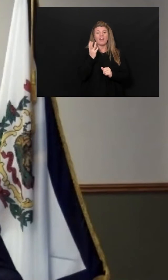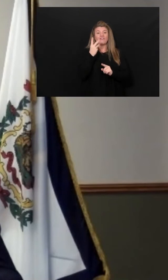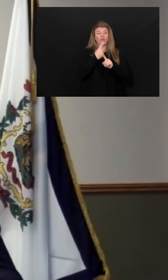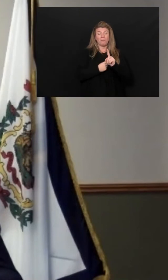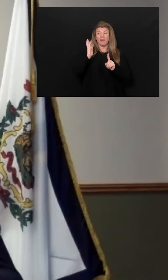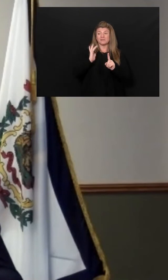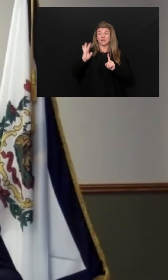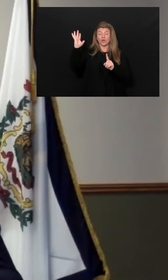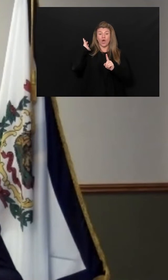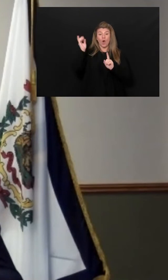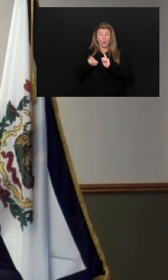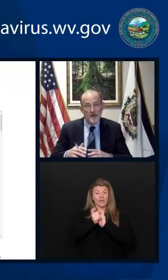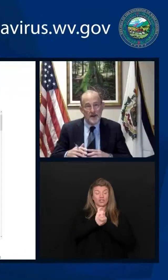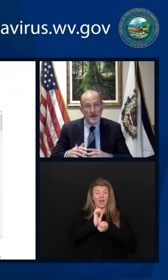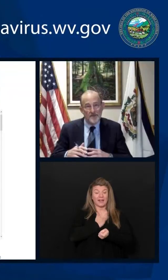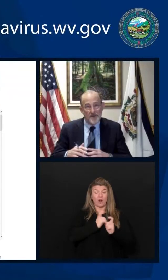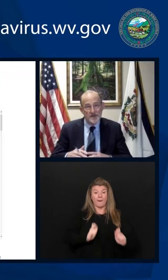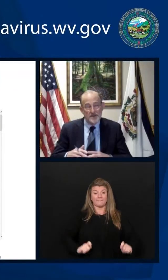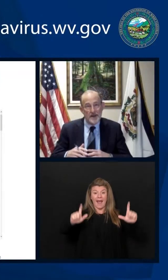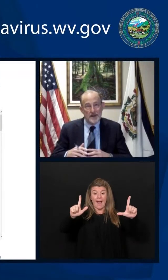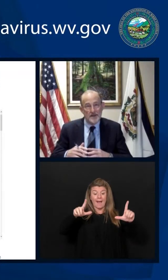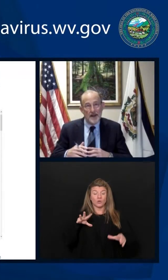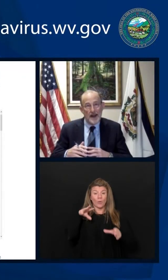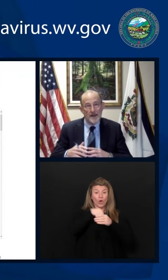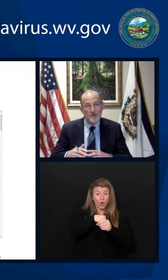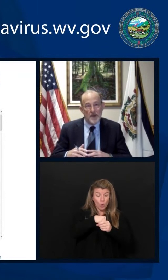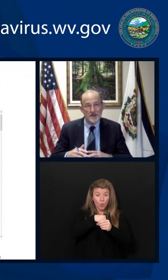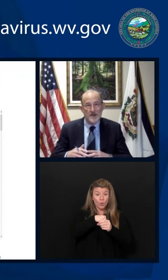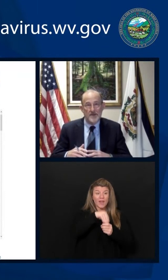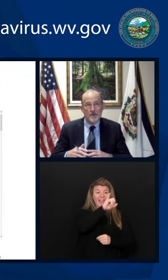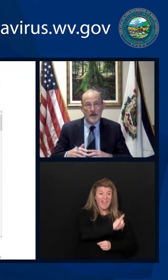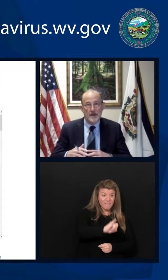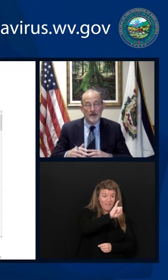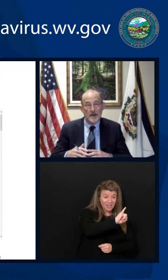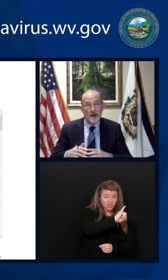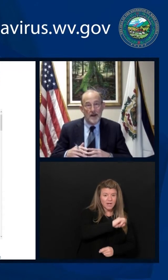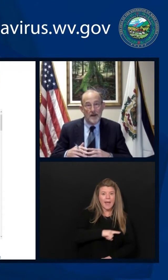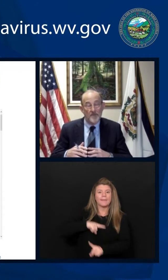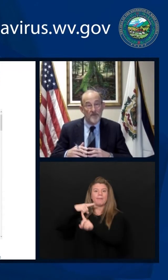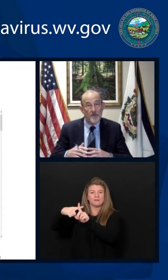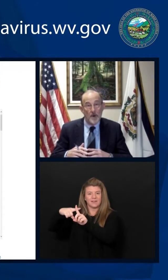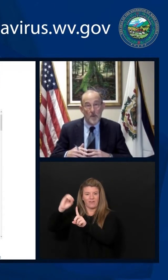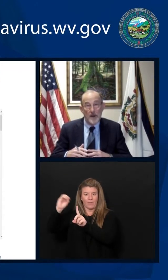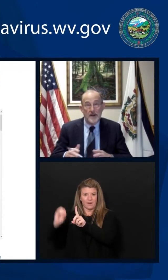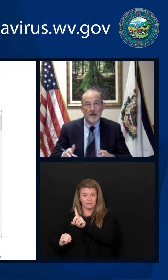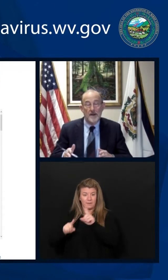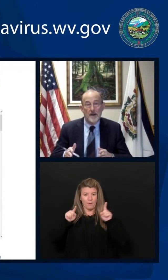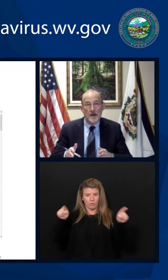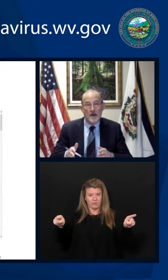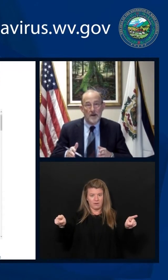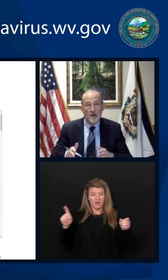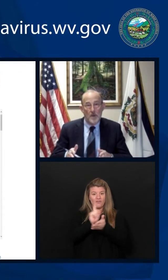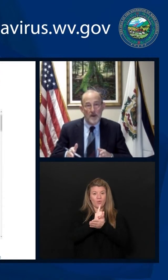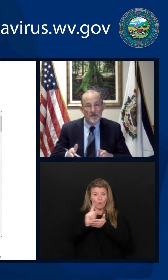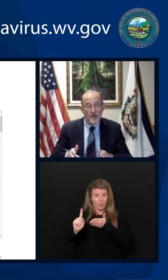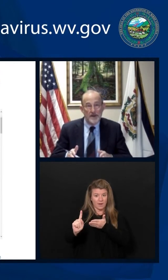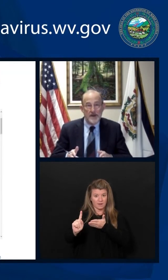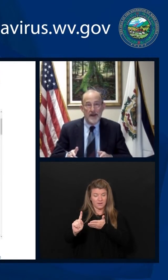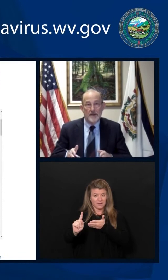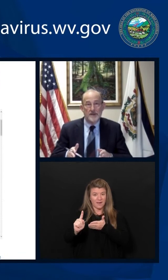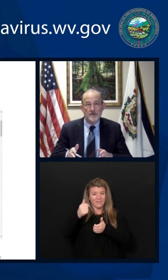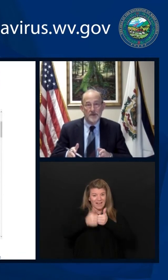the map to include the infection rate and the positivity rate for a week